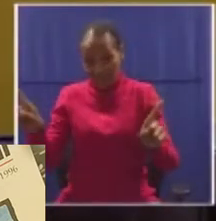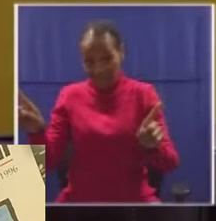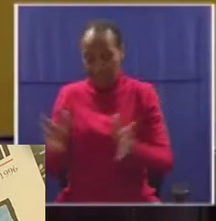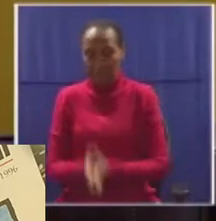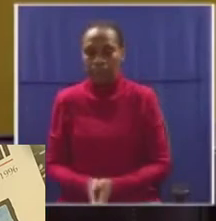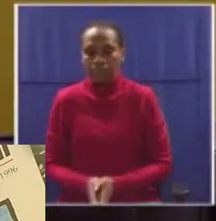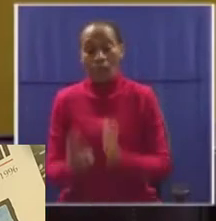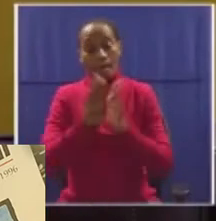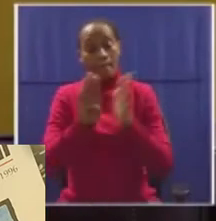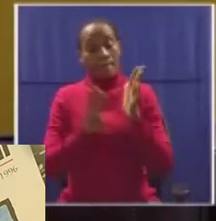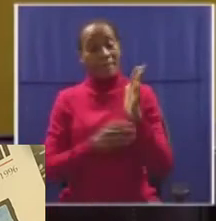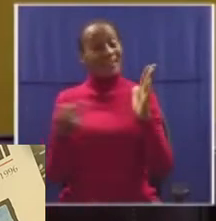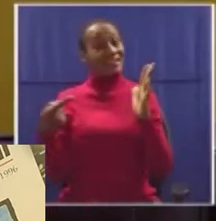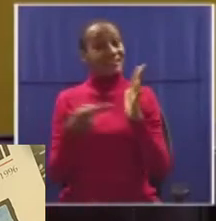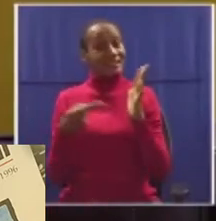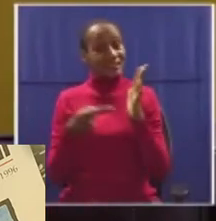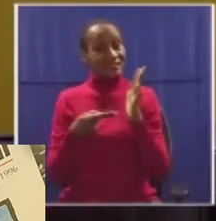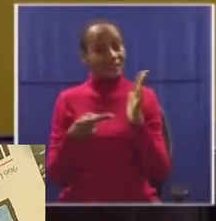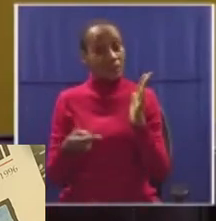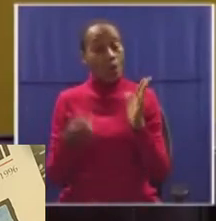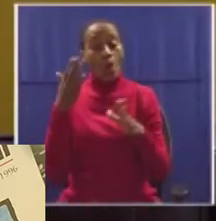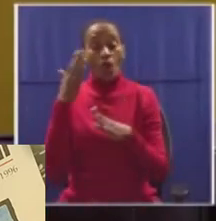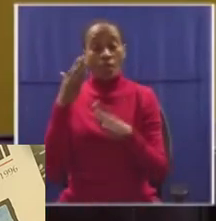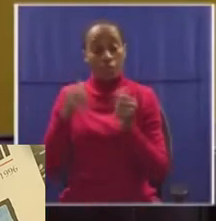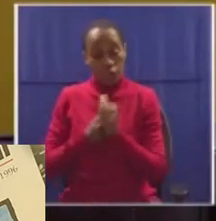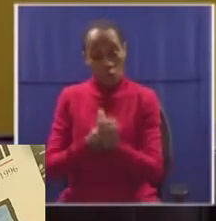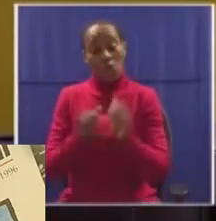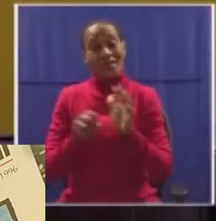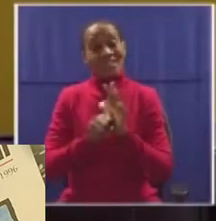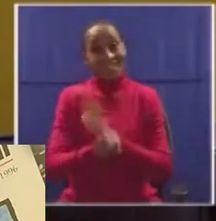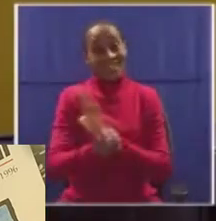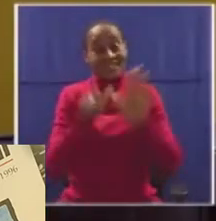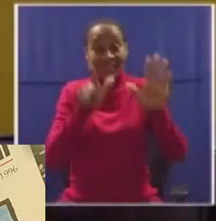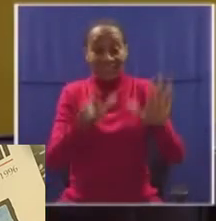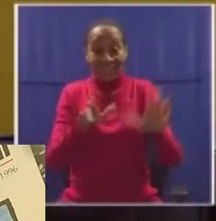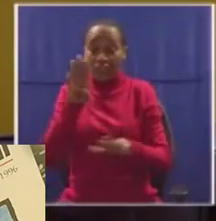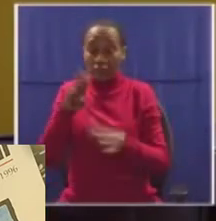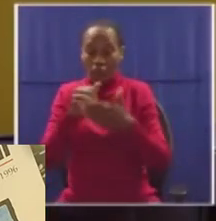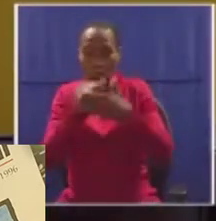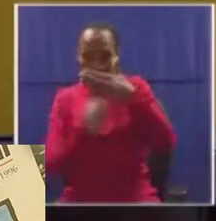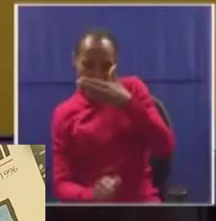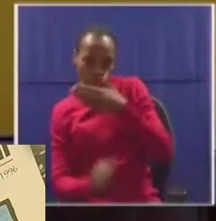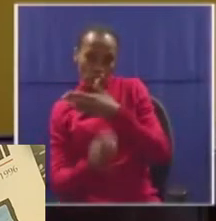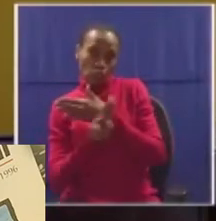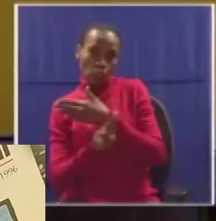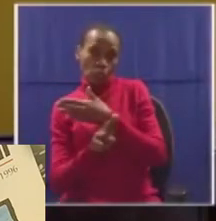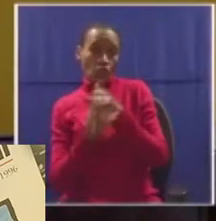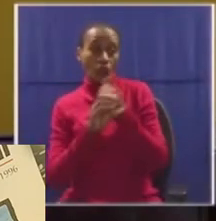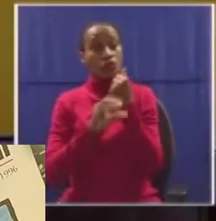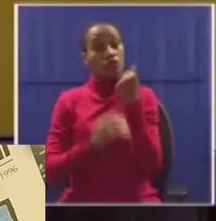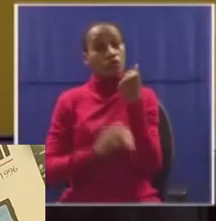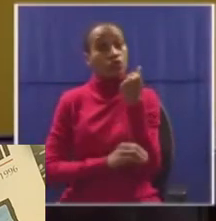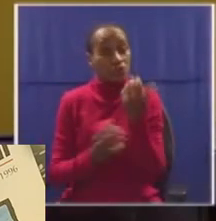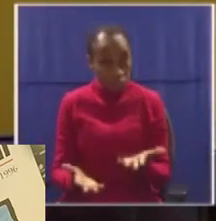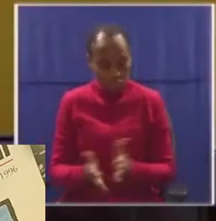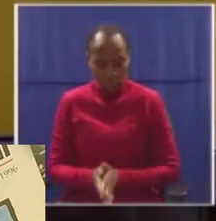this bill Falls within the embed of section 74 subsection 2 of The Constitution